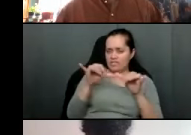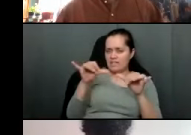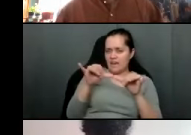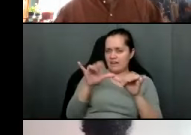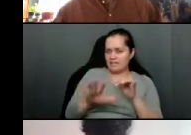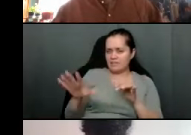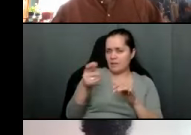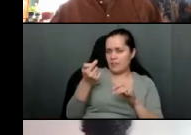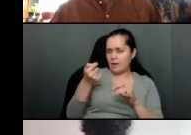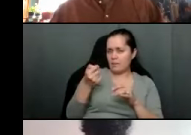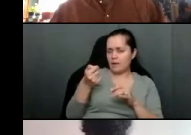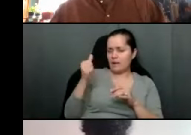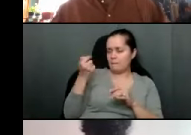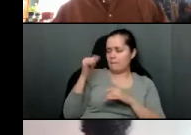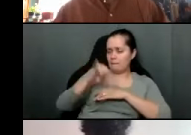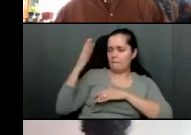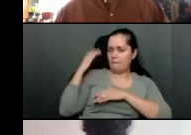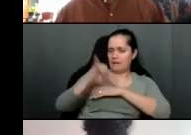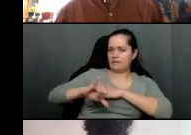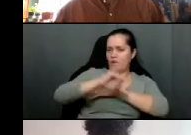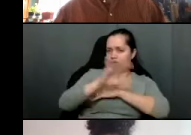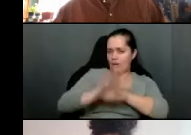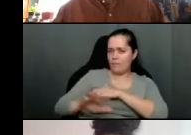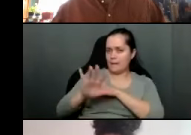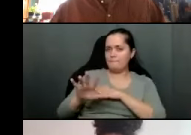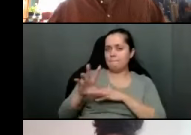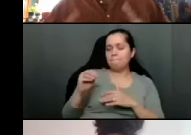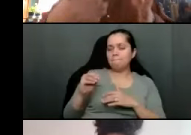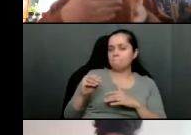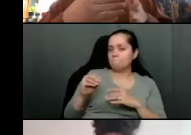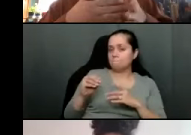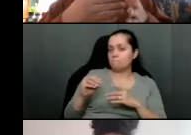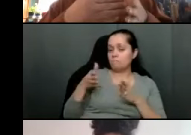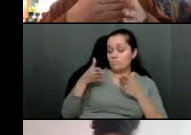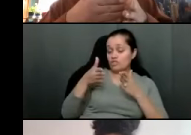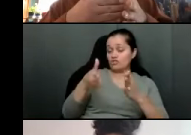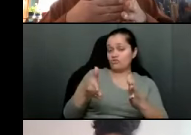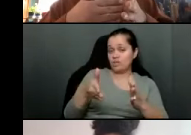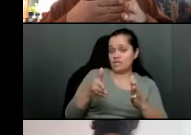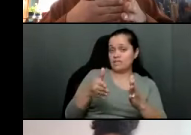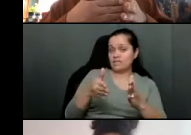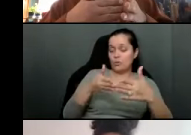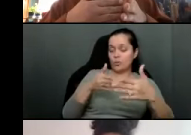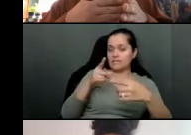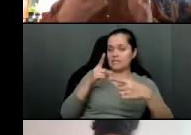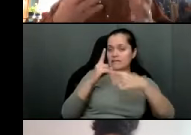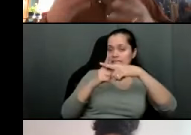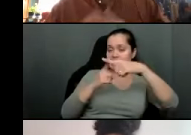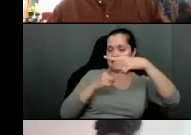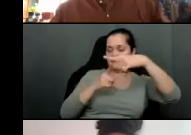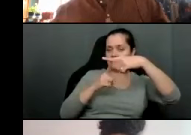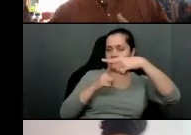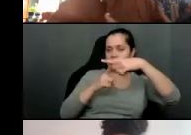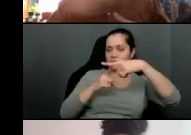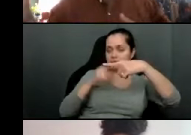a little bit of a backyard, and the street there was a T intersection, which was